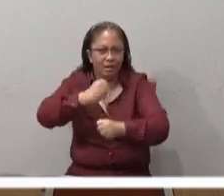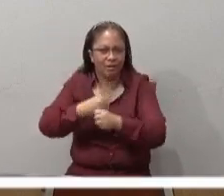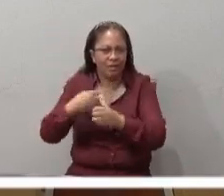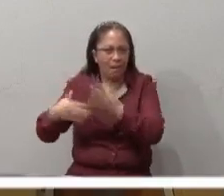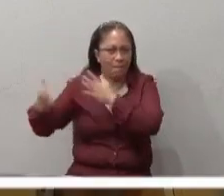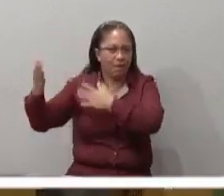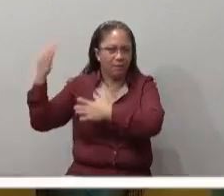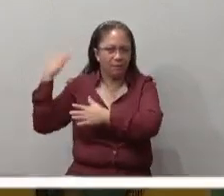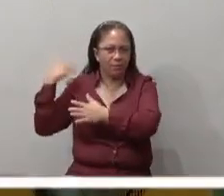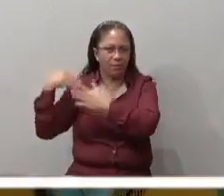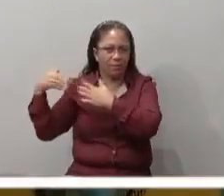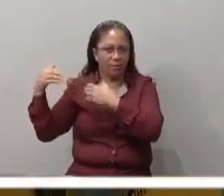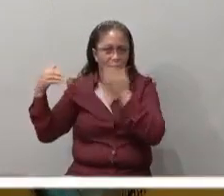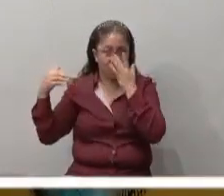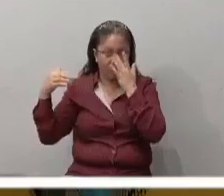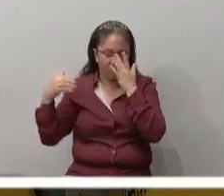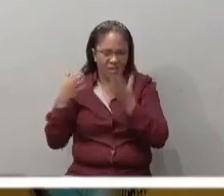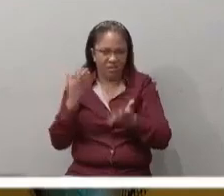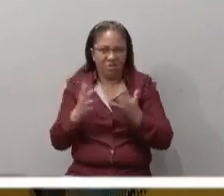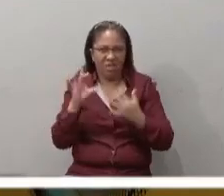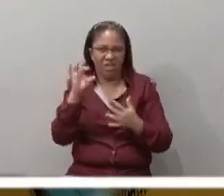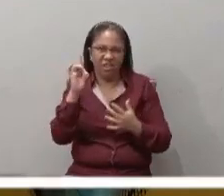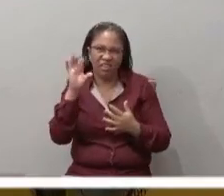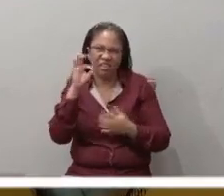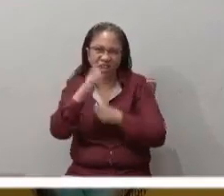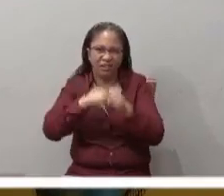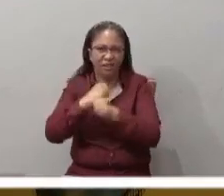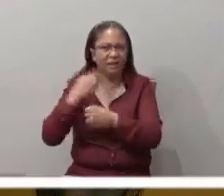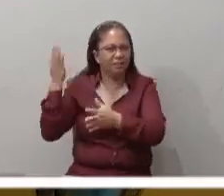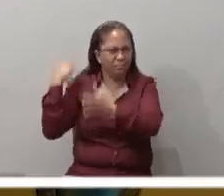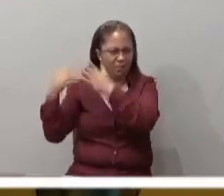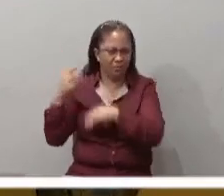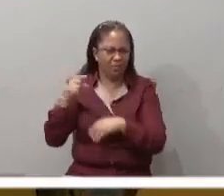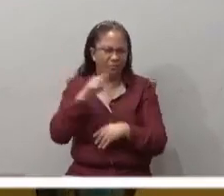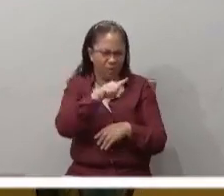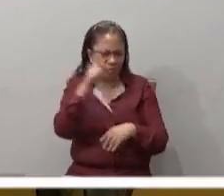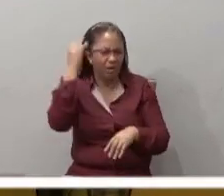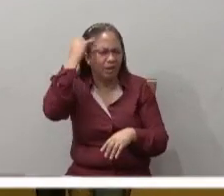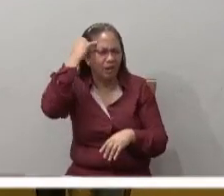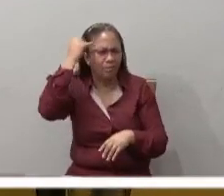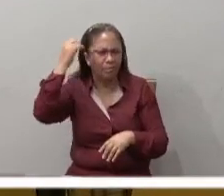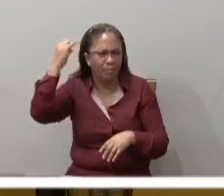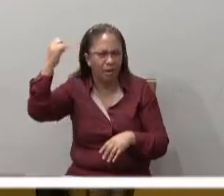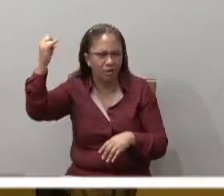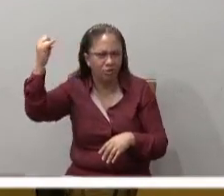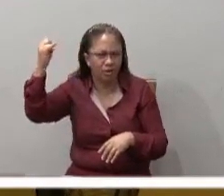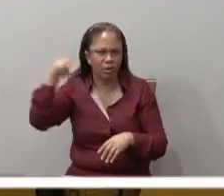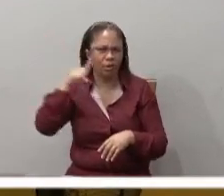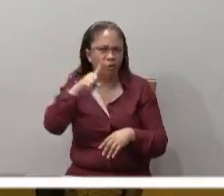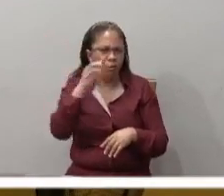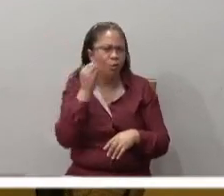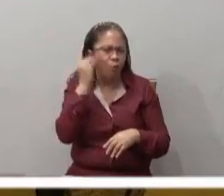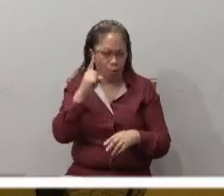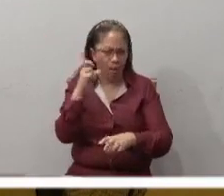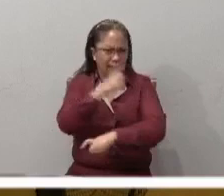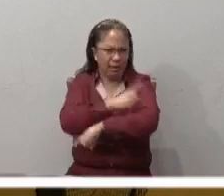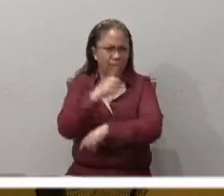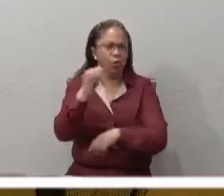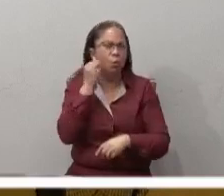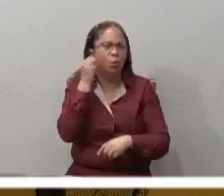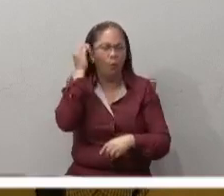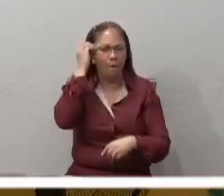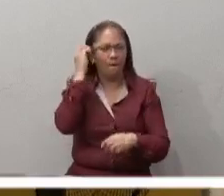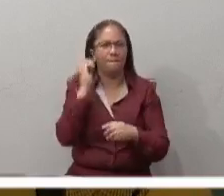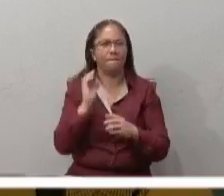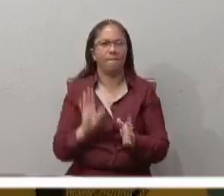now, 8 or 9 years ago. I want you to imagine you're home one day